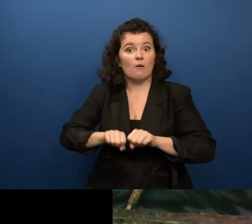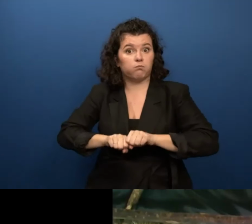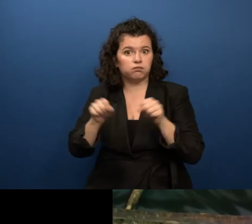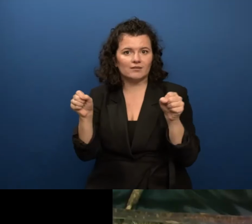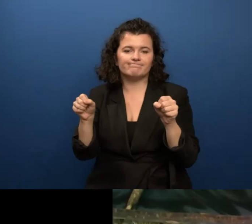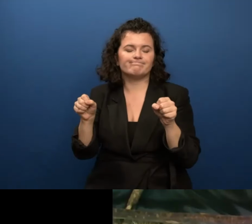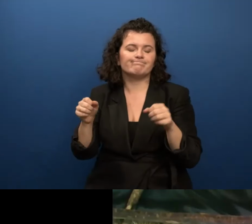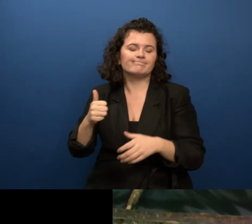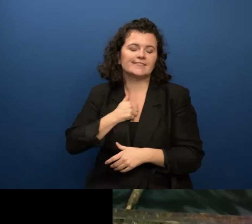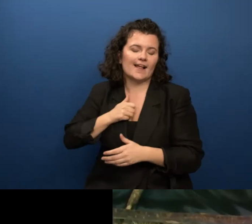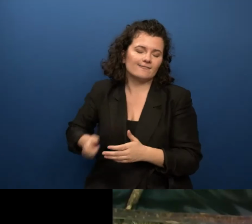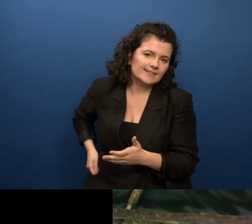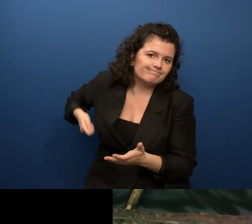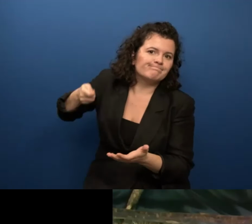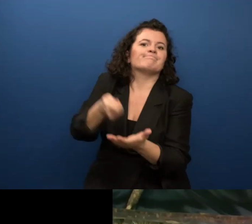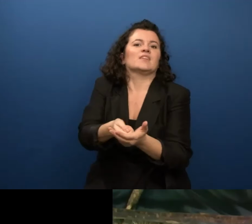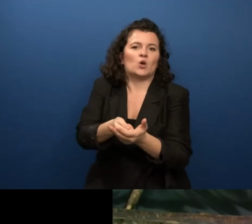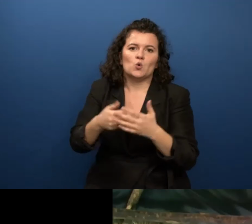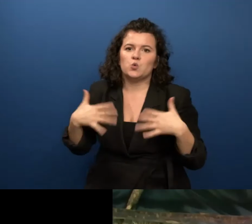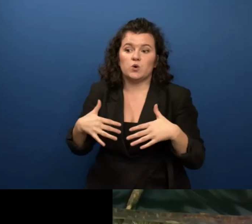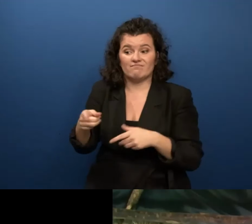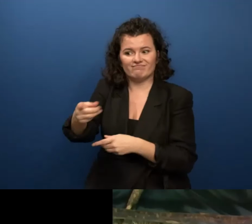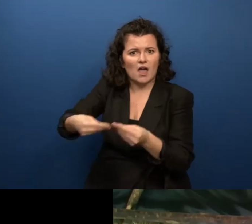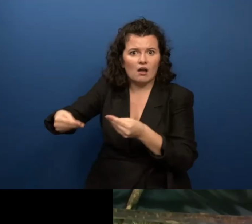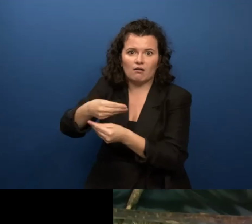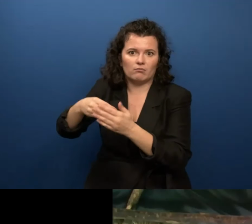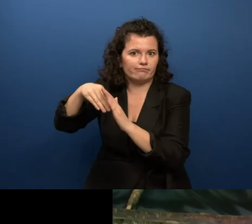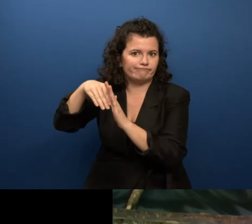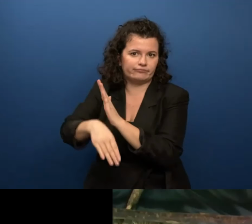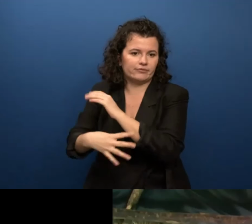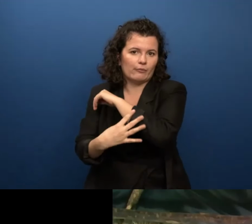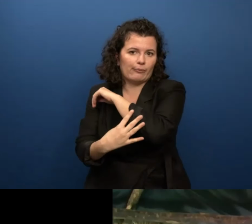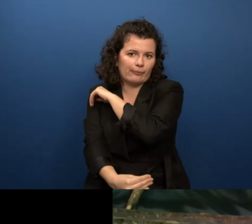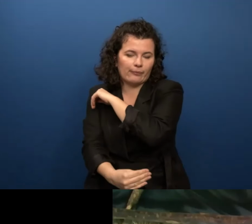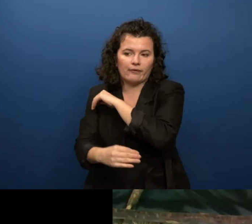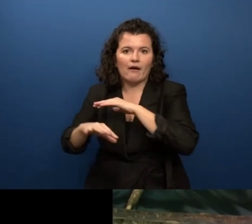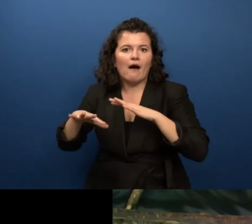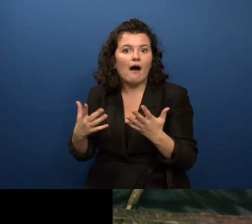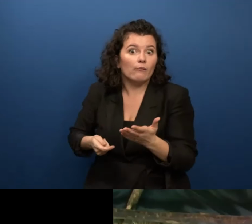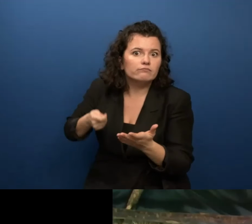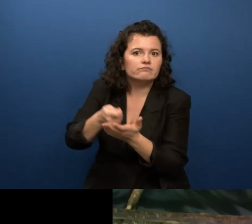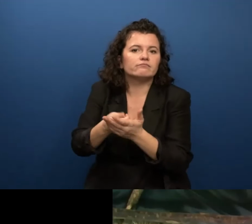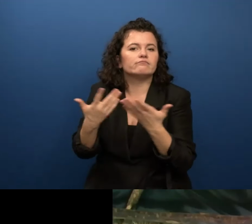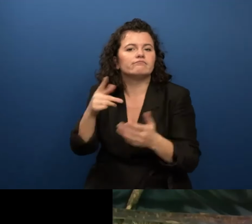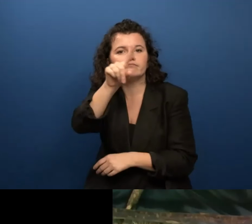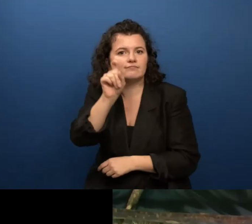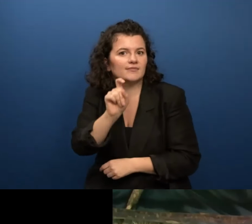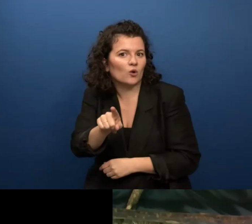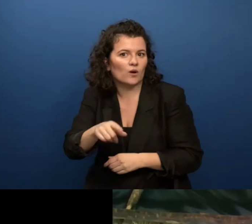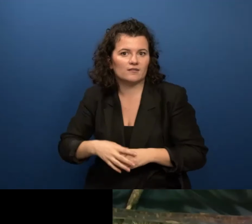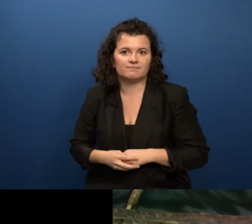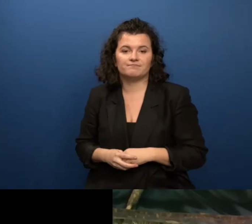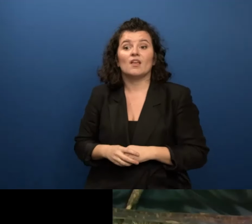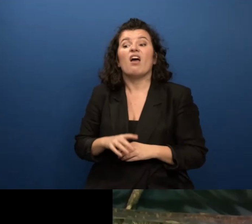They are not at the economical advantage. So that one becomes a barrier of itself. Education also becomes a